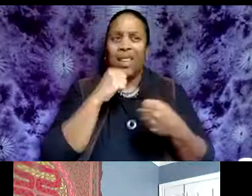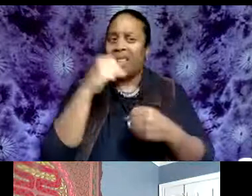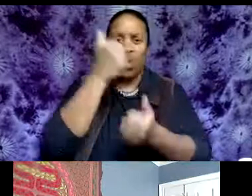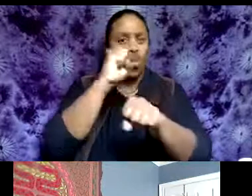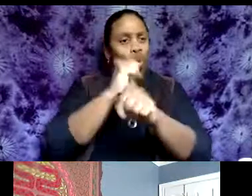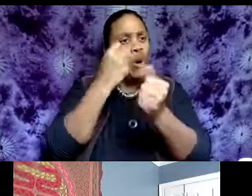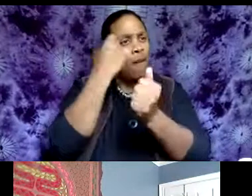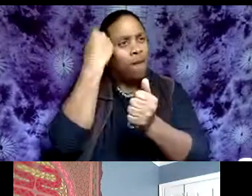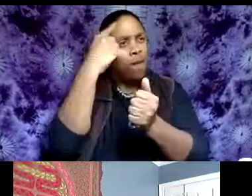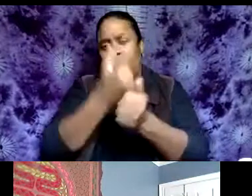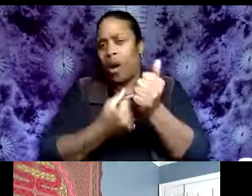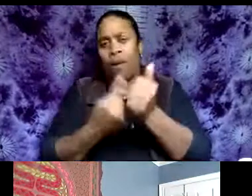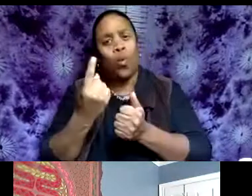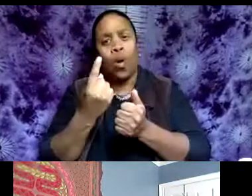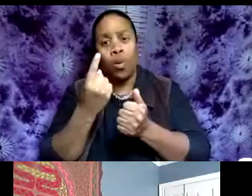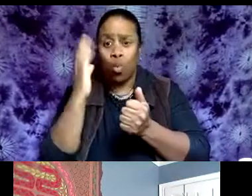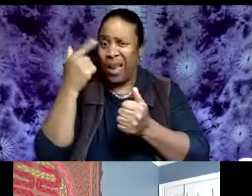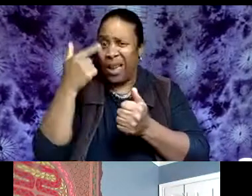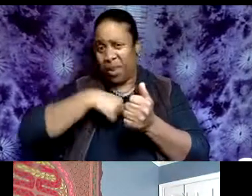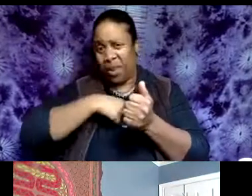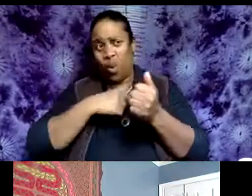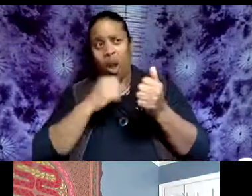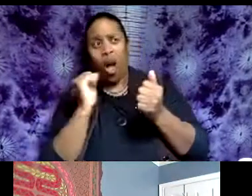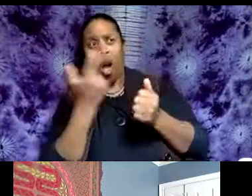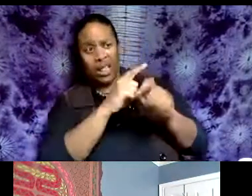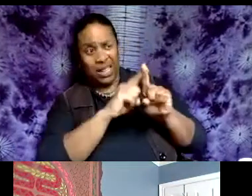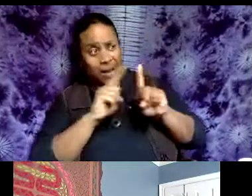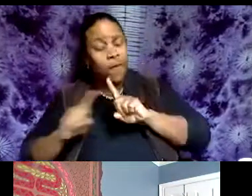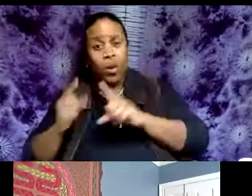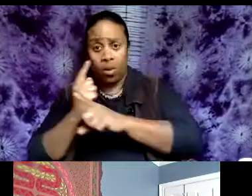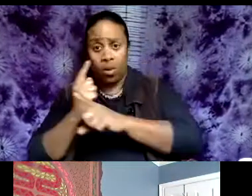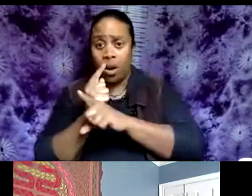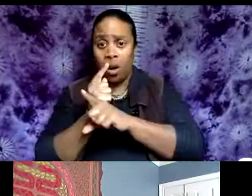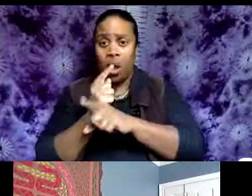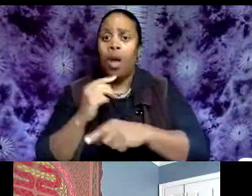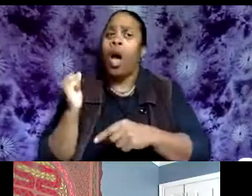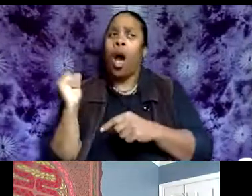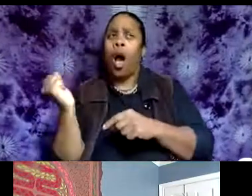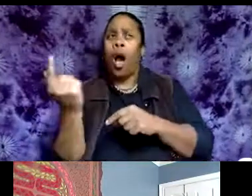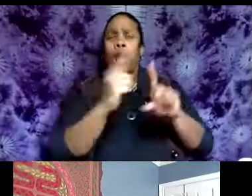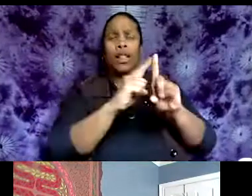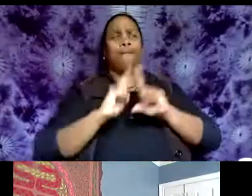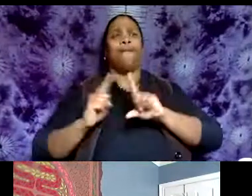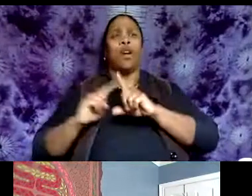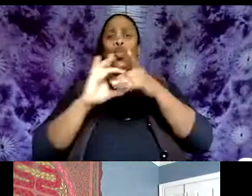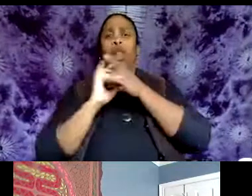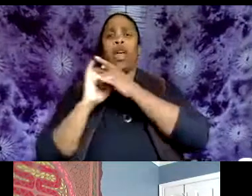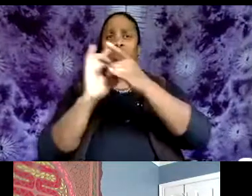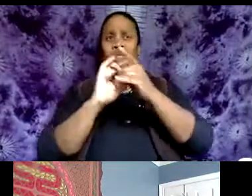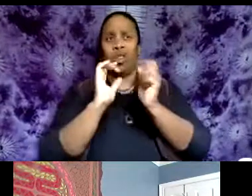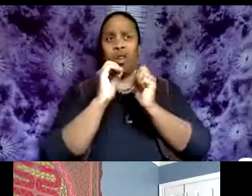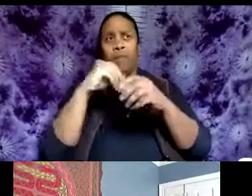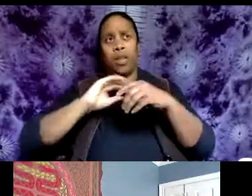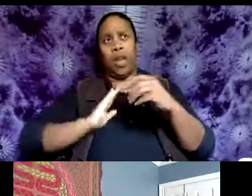different. And all of the different relationships that we have in our life can be very different as